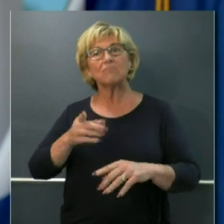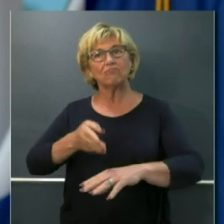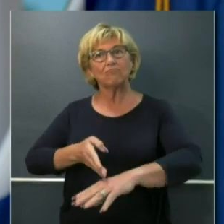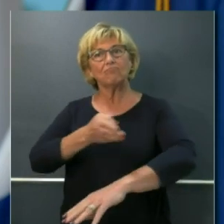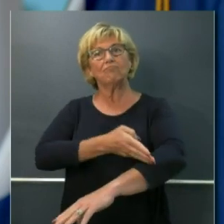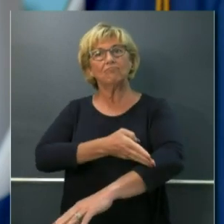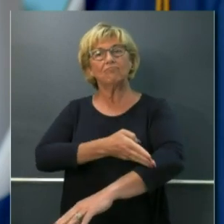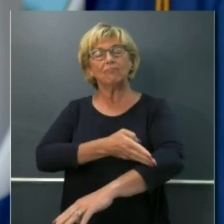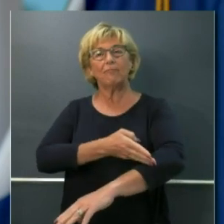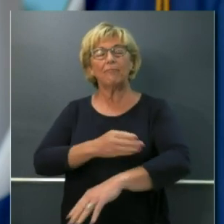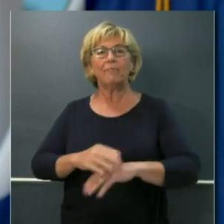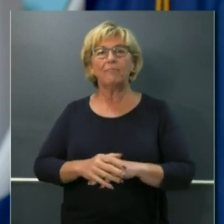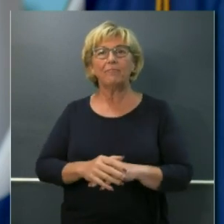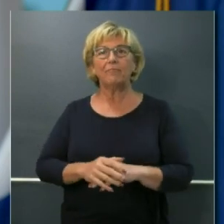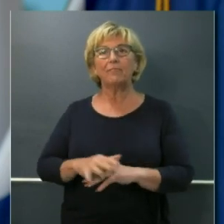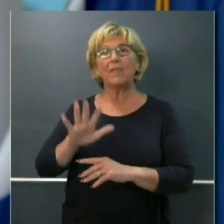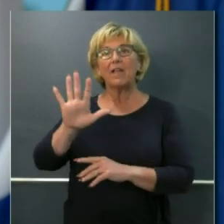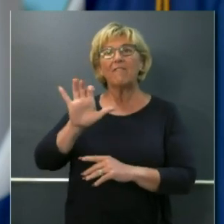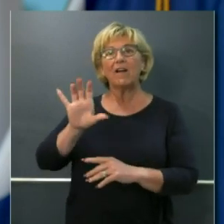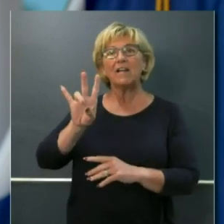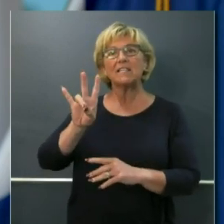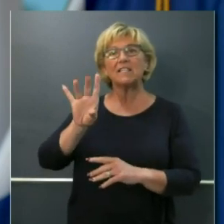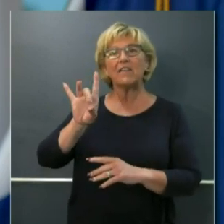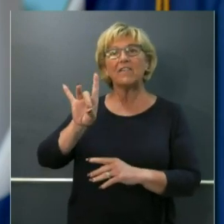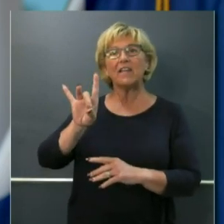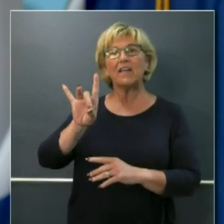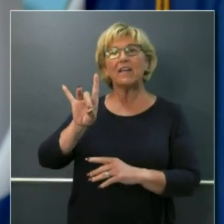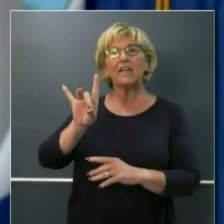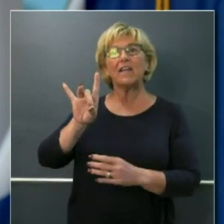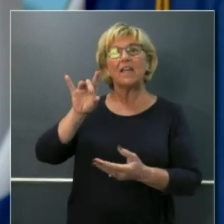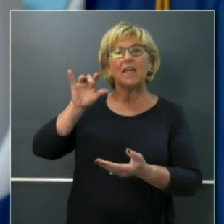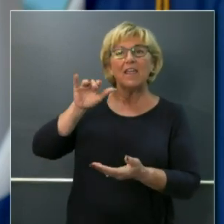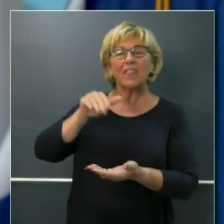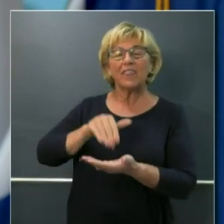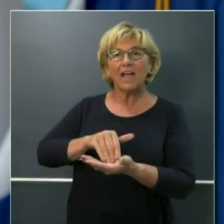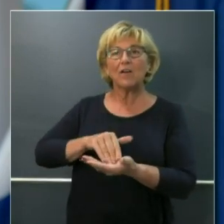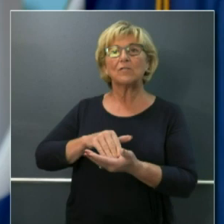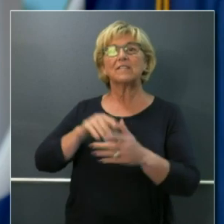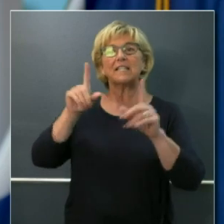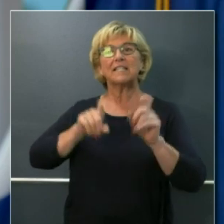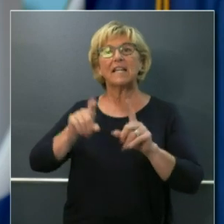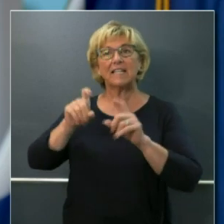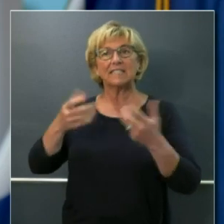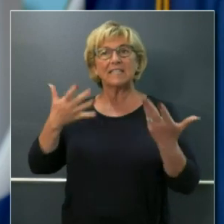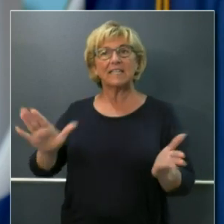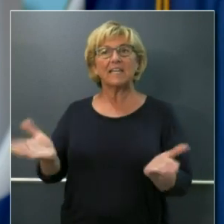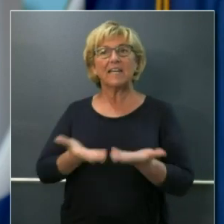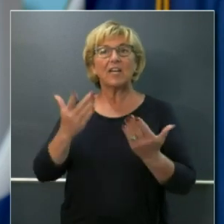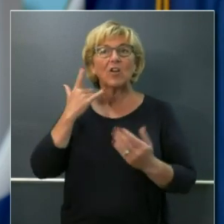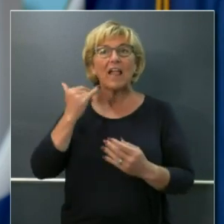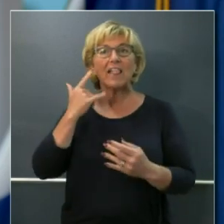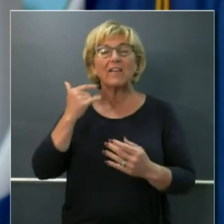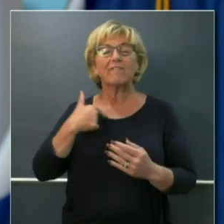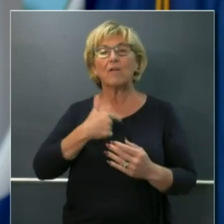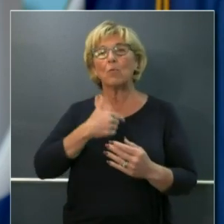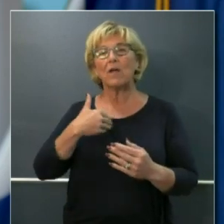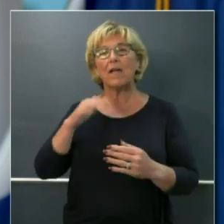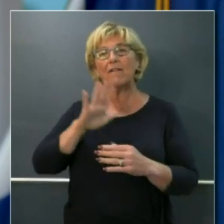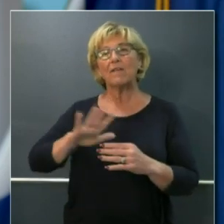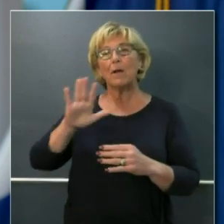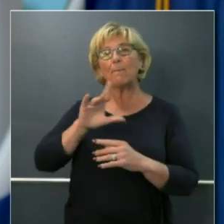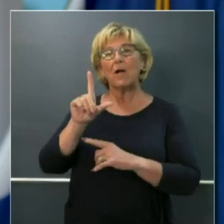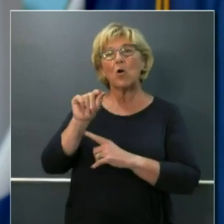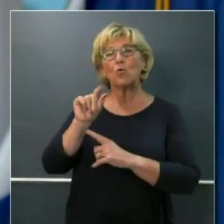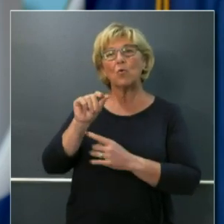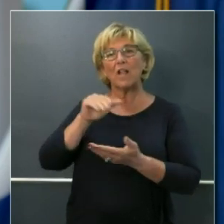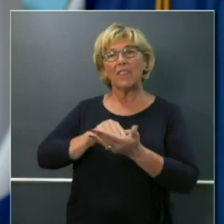seeing in this space. Some 578,000 tests have been conducted in the state of California. We are averaging over 20,000 tests